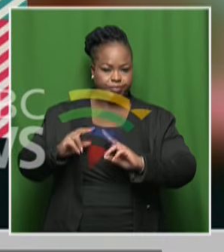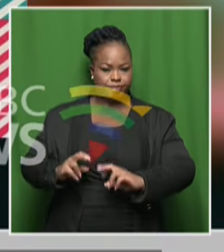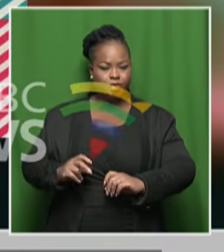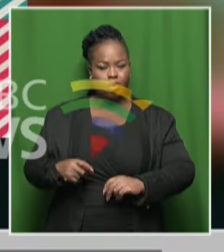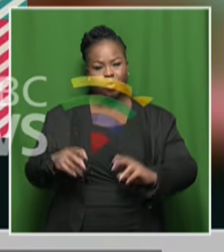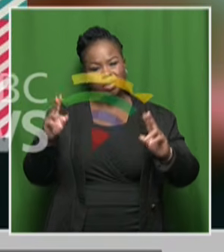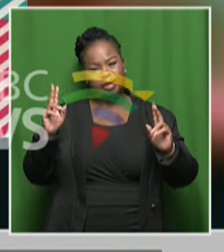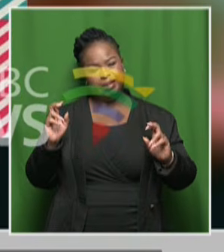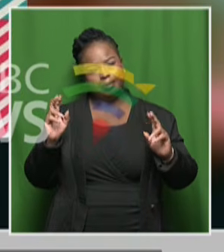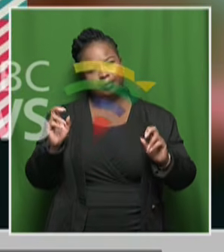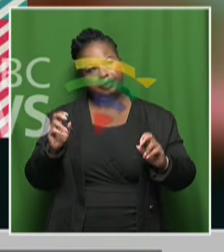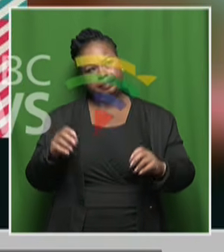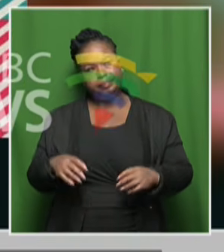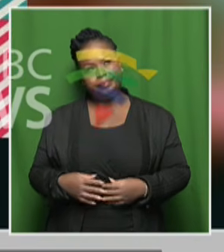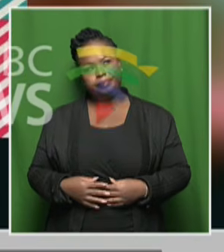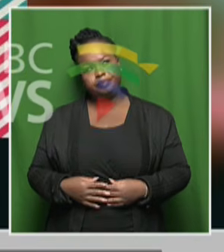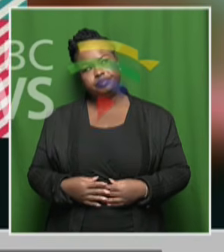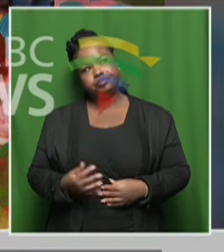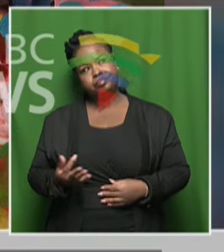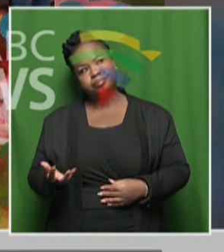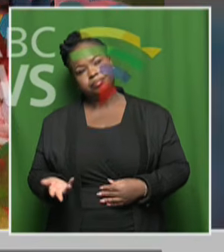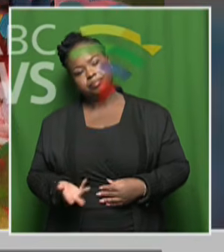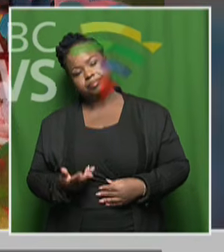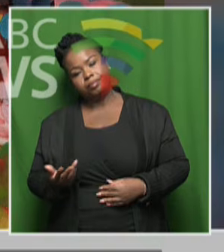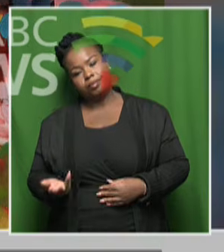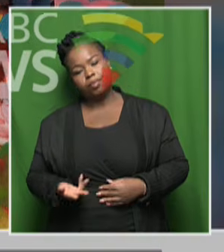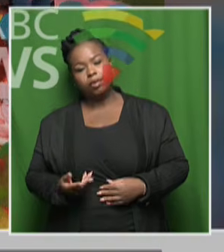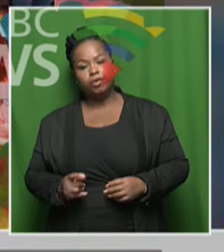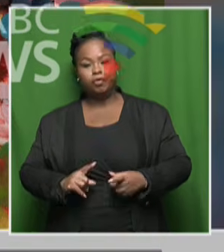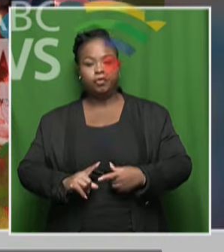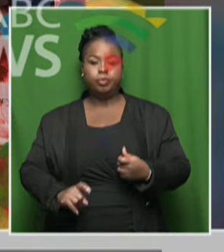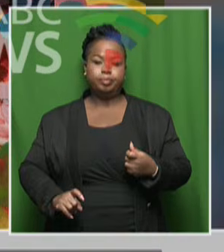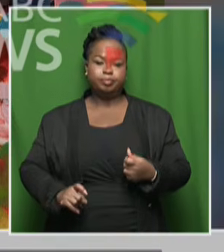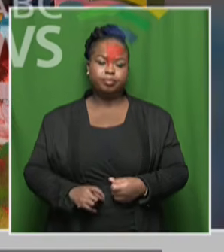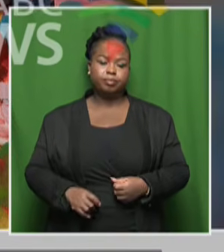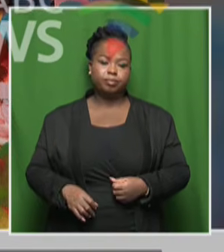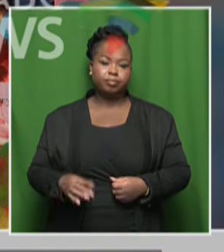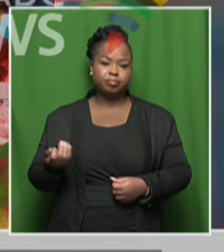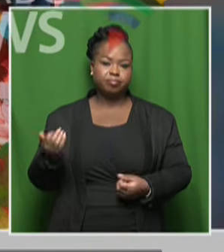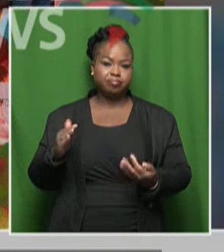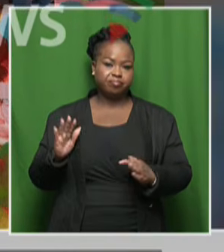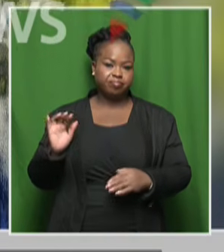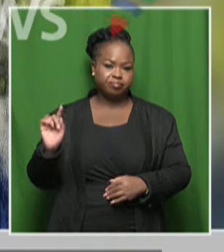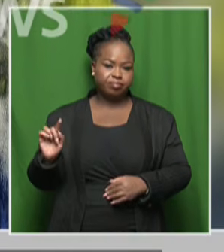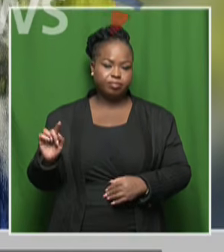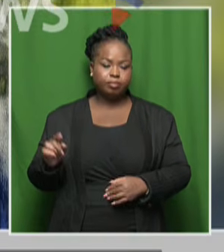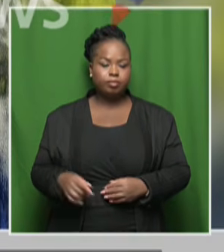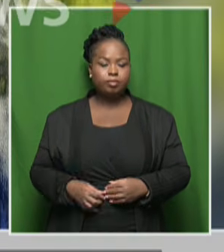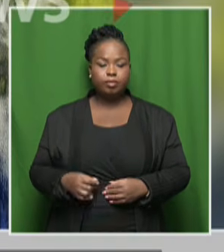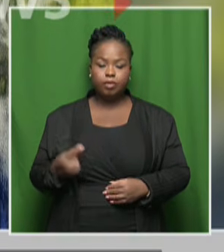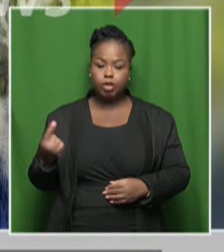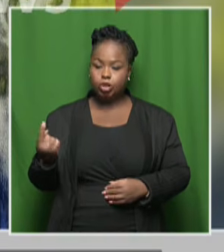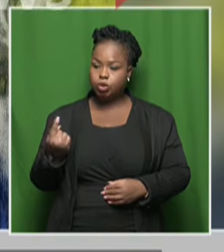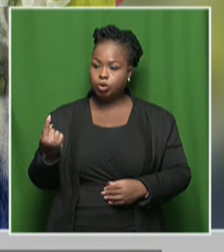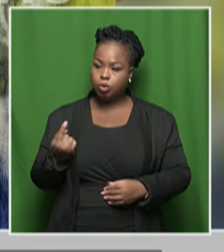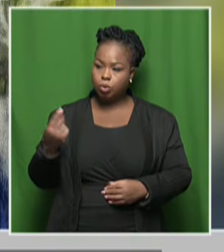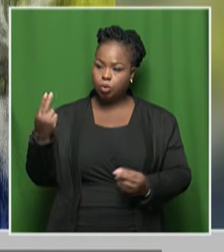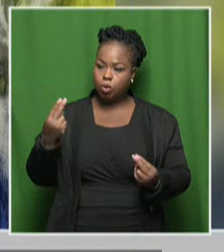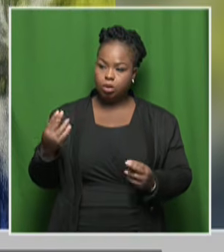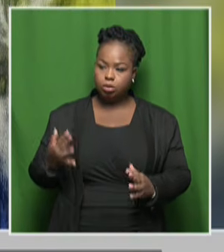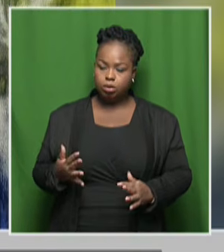that's very, that comes from the theme of the fair. And the Solo section this year is